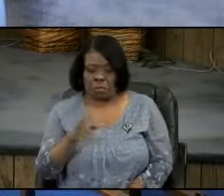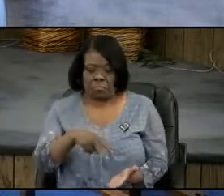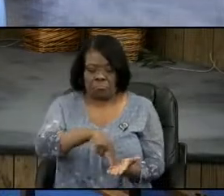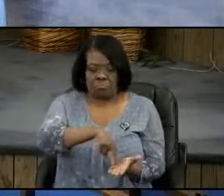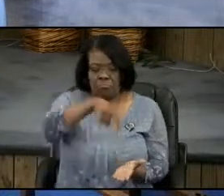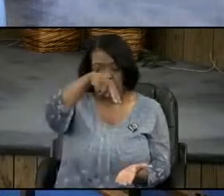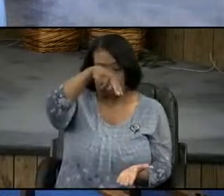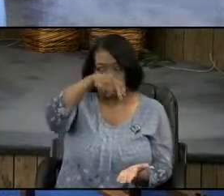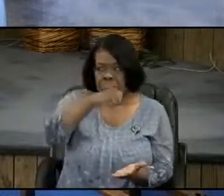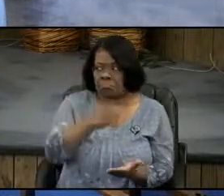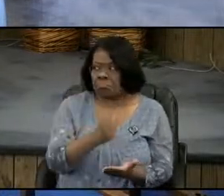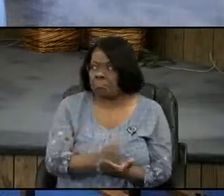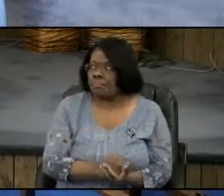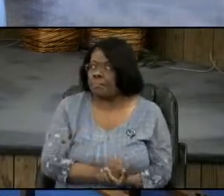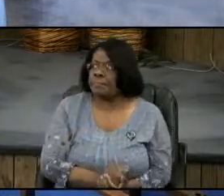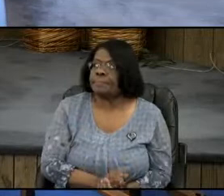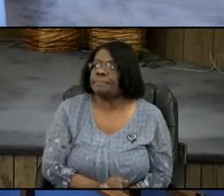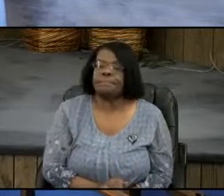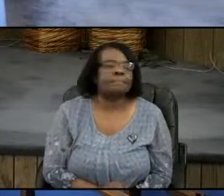Amen.